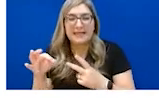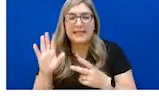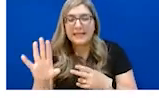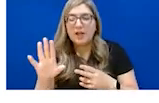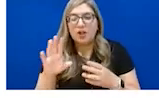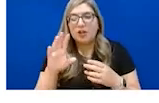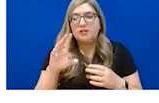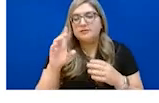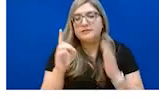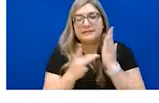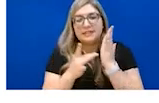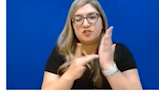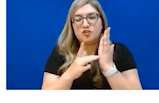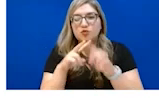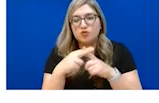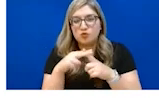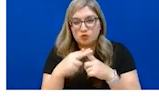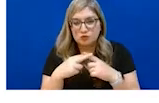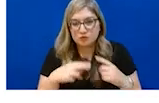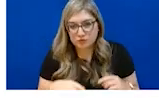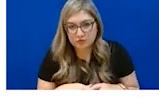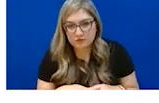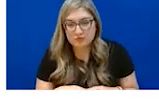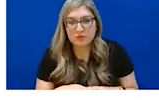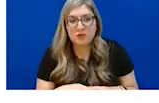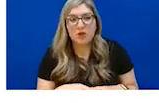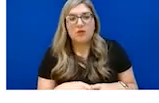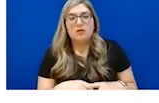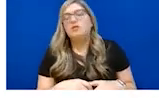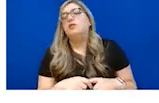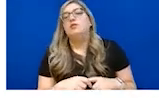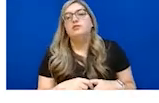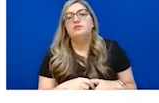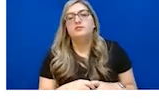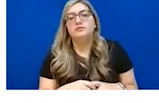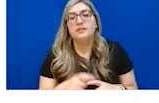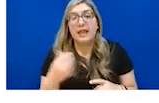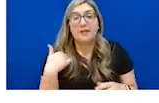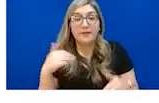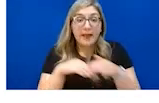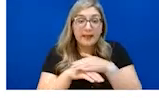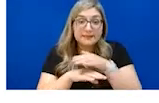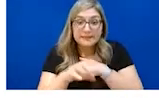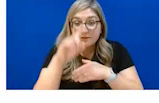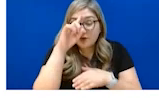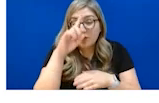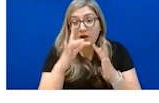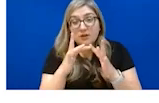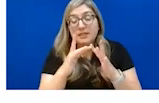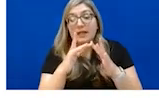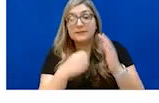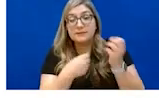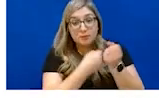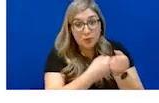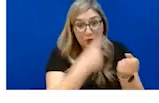everything anymore. But the technology platform, access to online support and support for students,